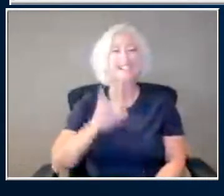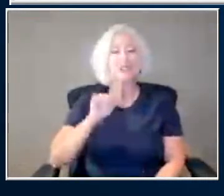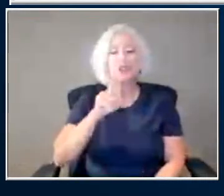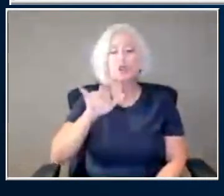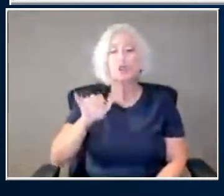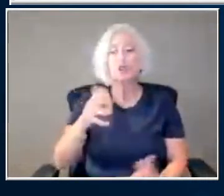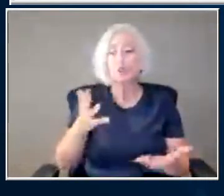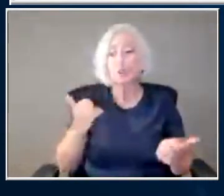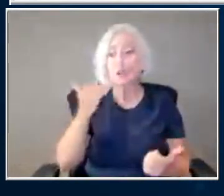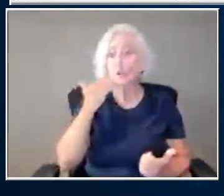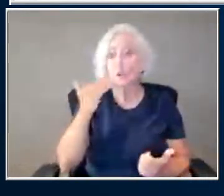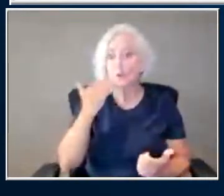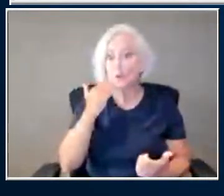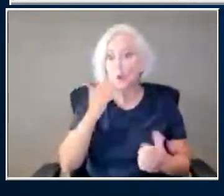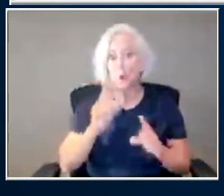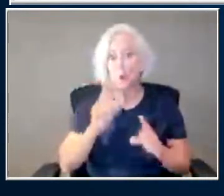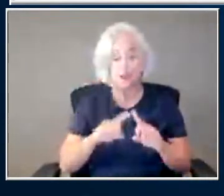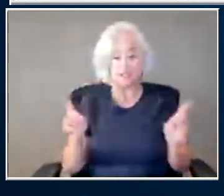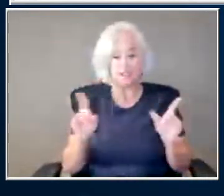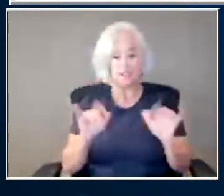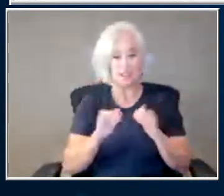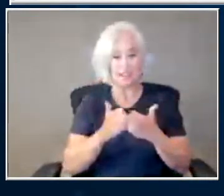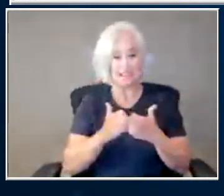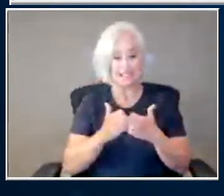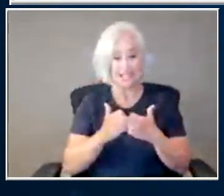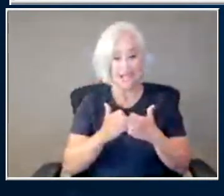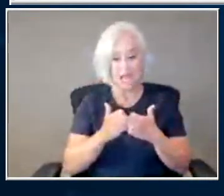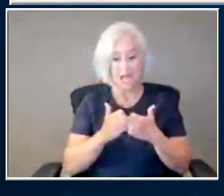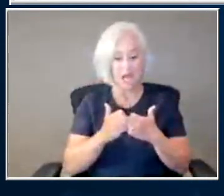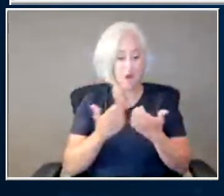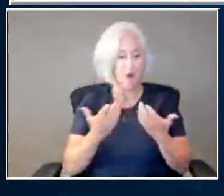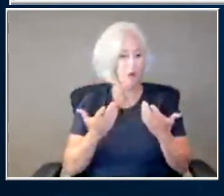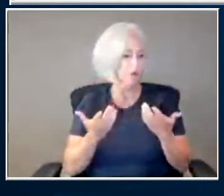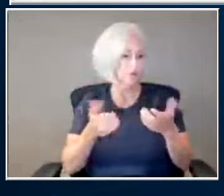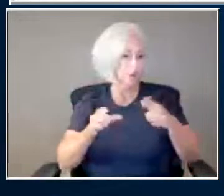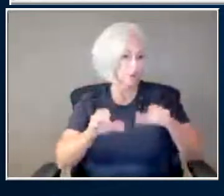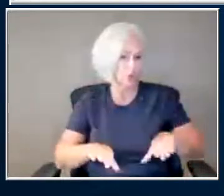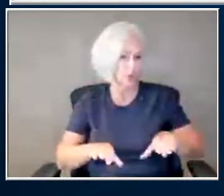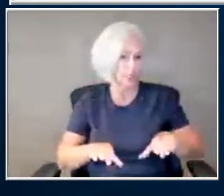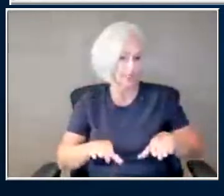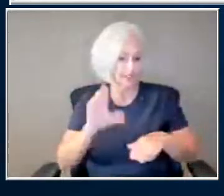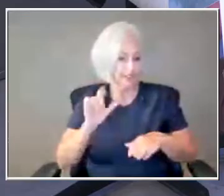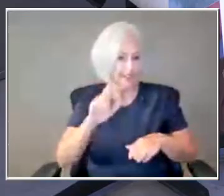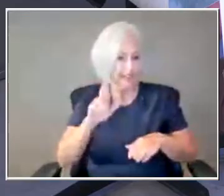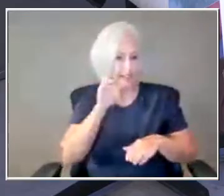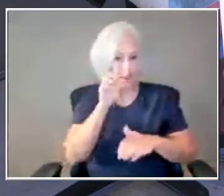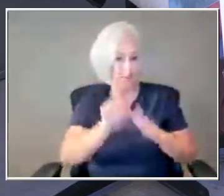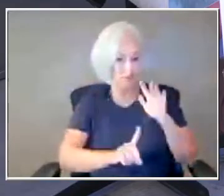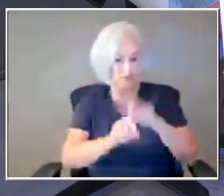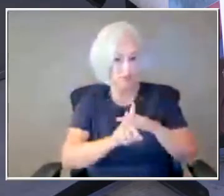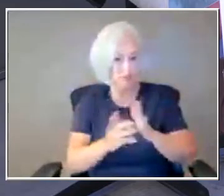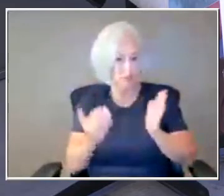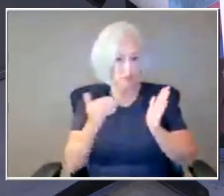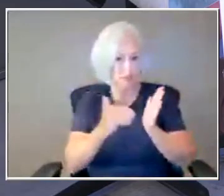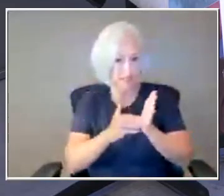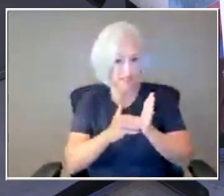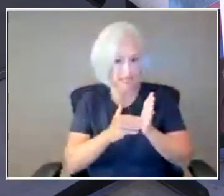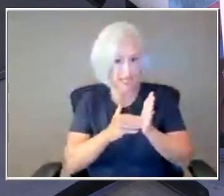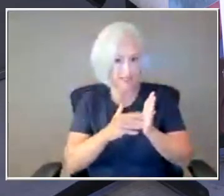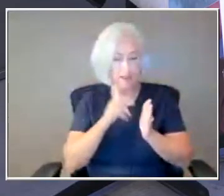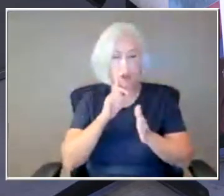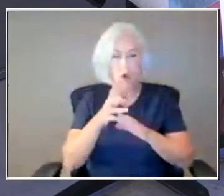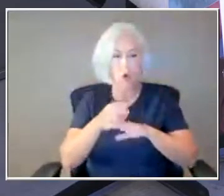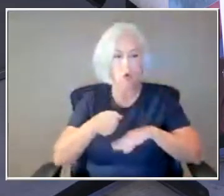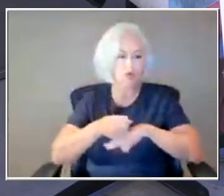likely a cancer will return or not if it's beaten with those radiopharmaceuticals? Is there a likeliness of